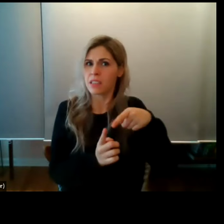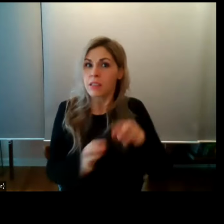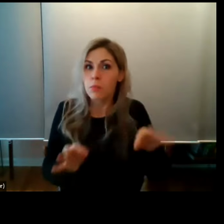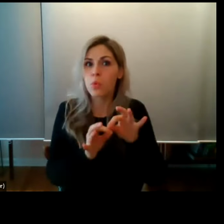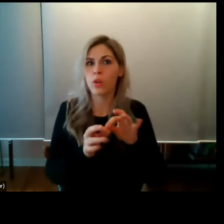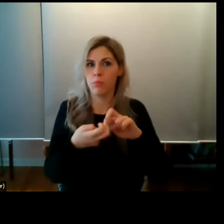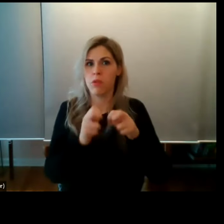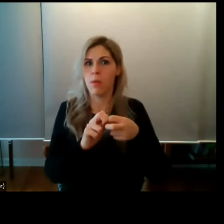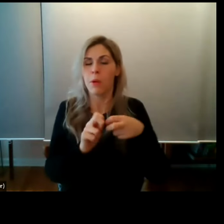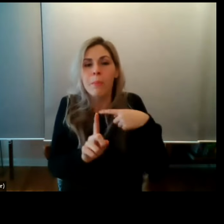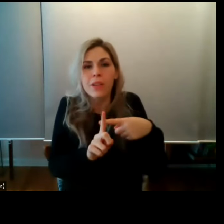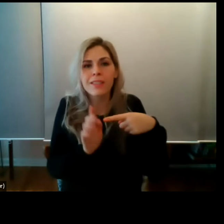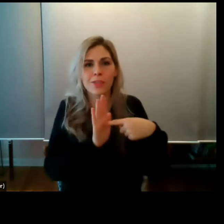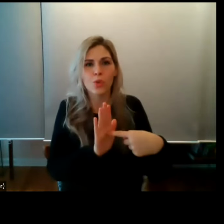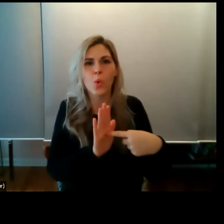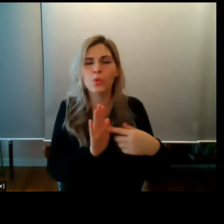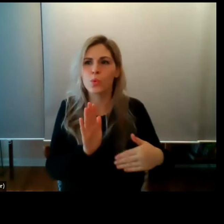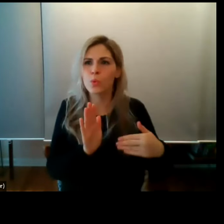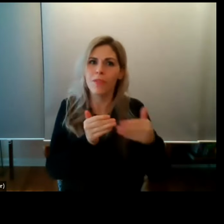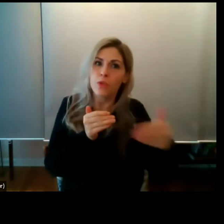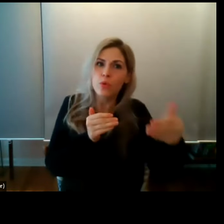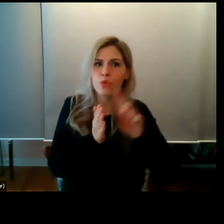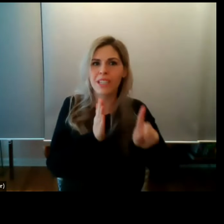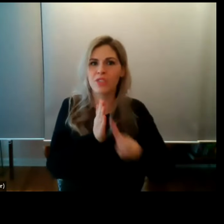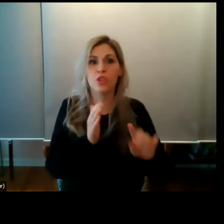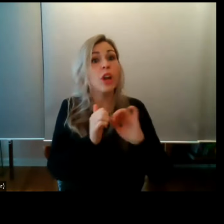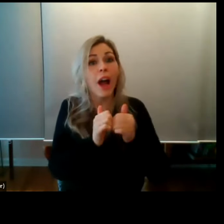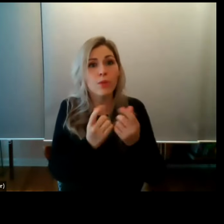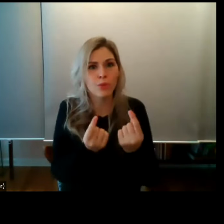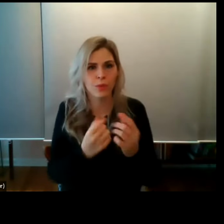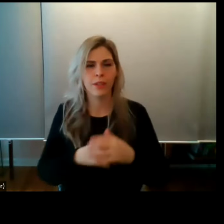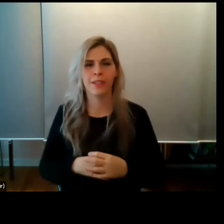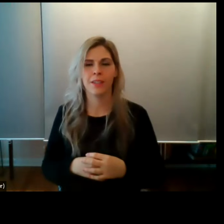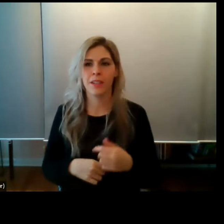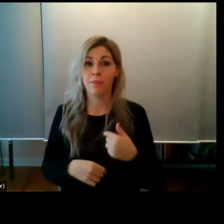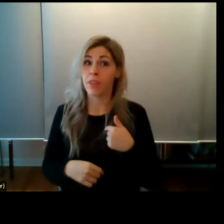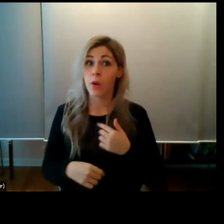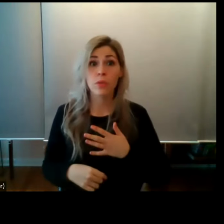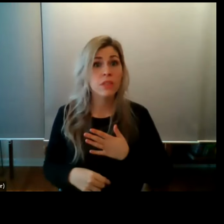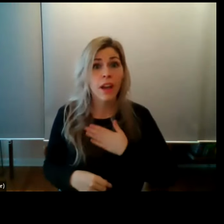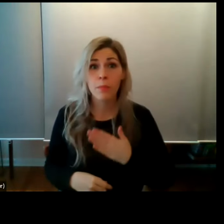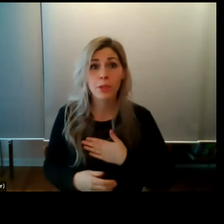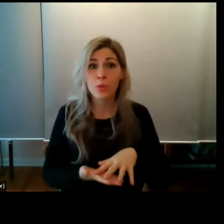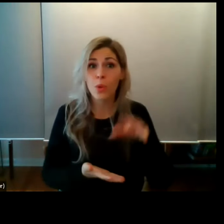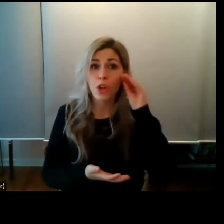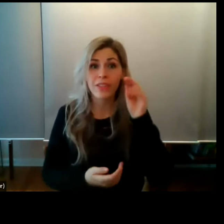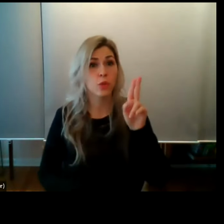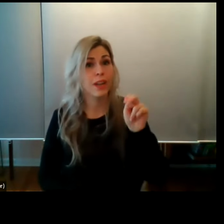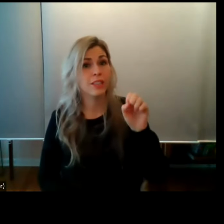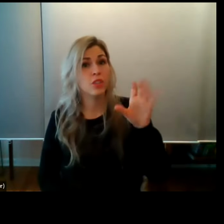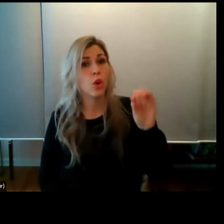us how research of this kind needs to be done. I was particularly delighted to learn that not only did this UNESCO commissioned